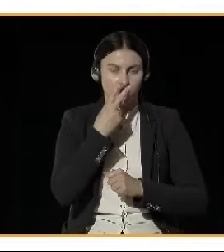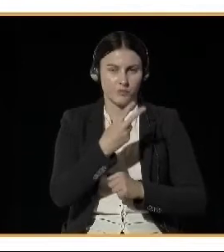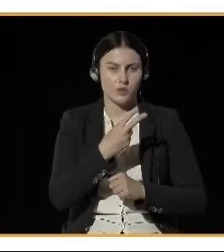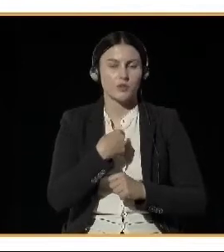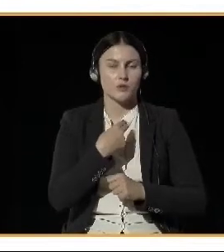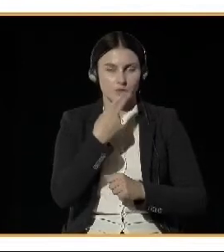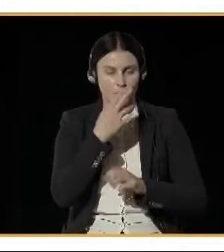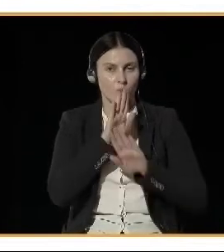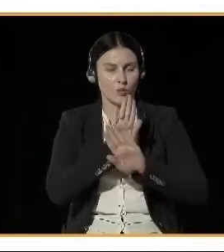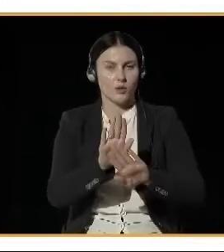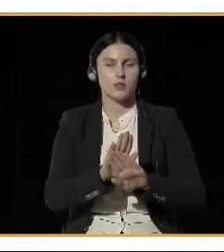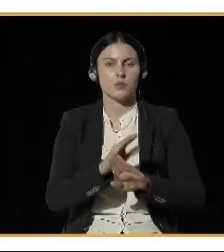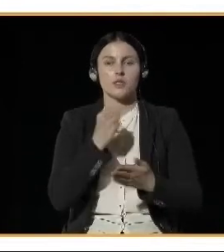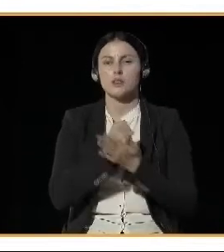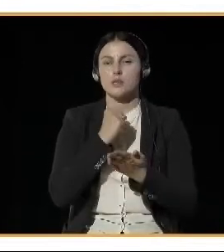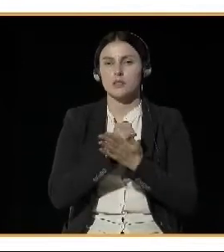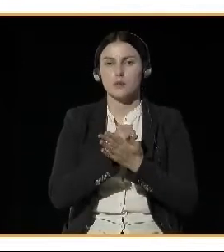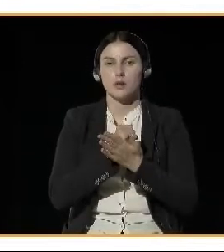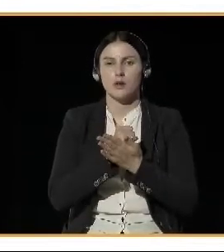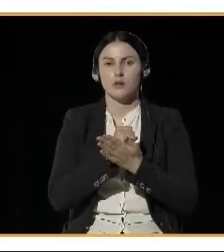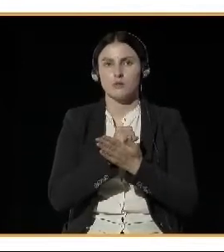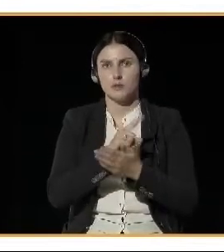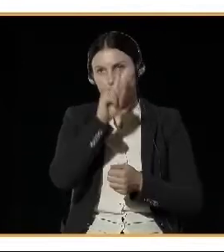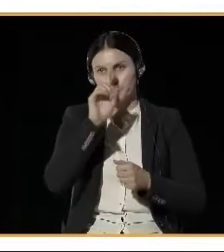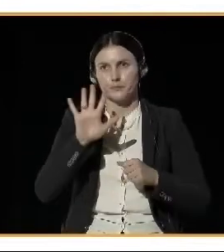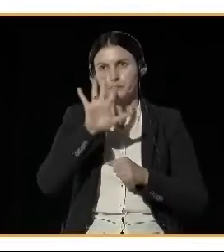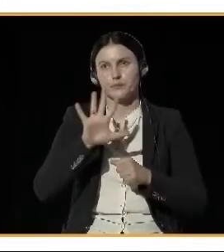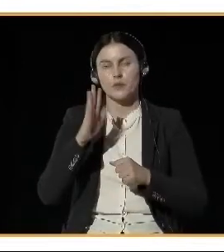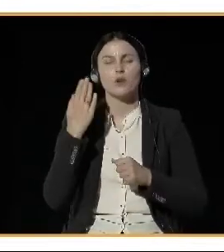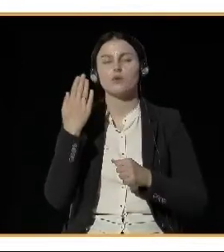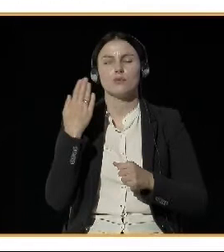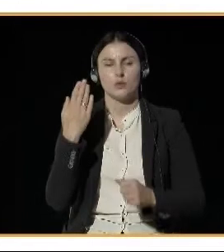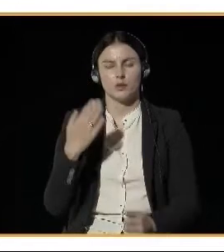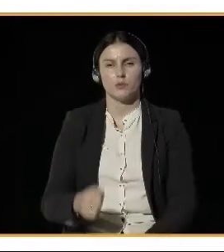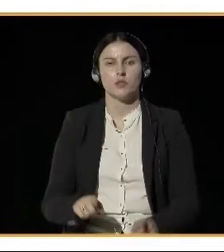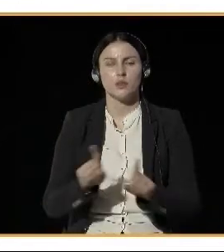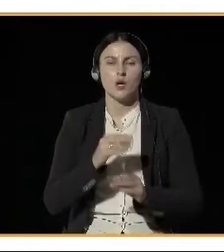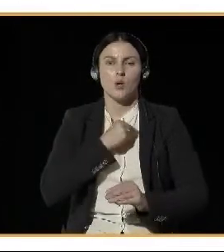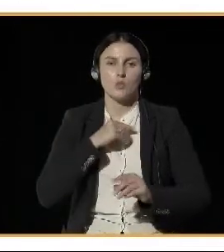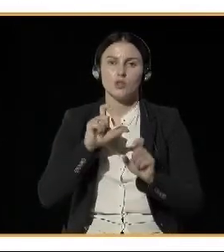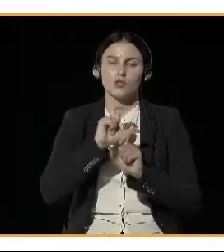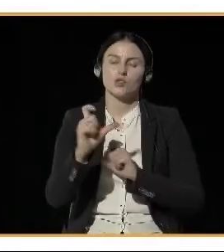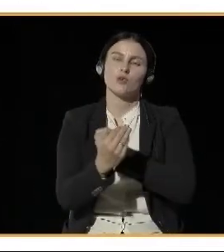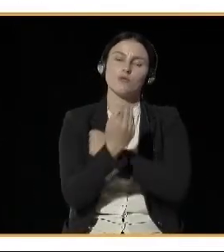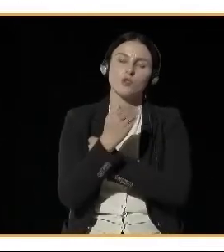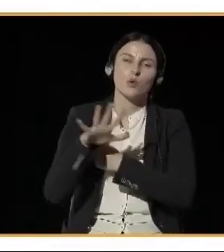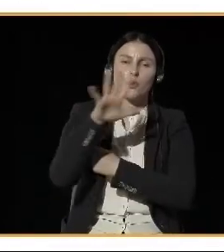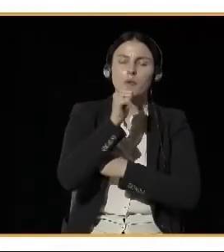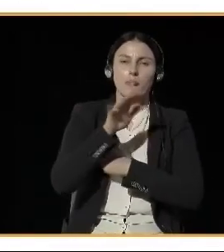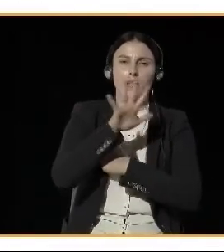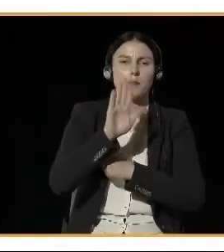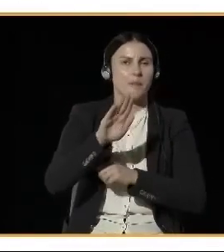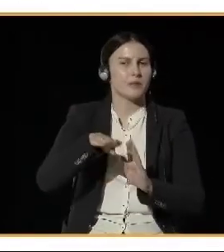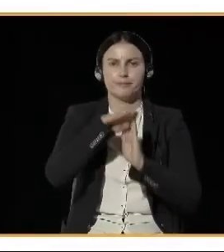Unfortunately, Poland, as well as the other Central Eastern European countries, have very low scores in this